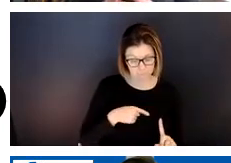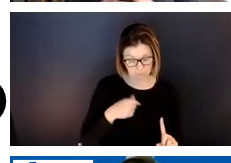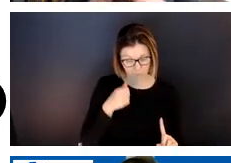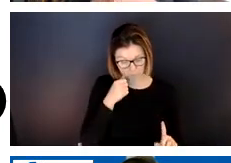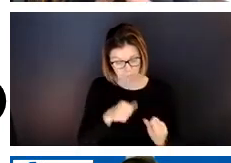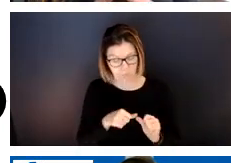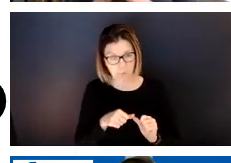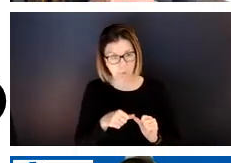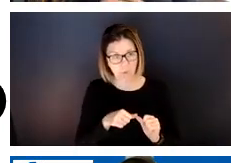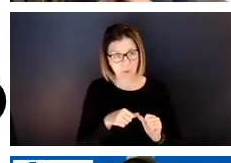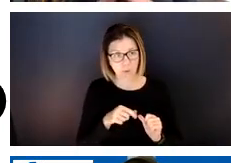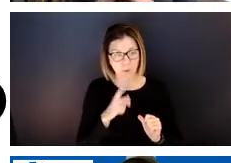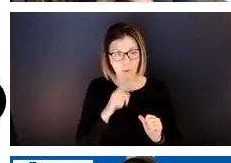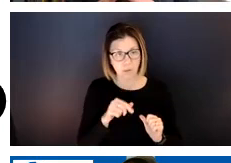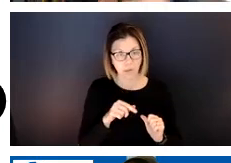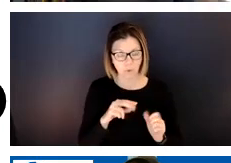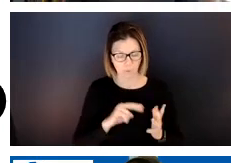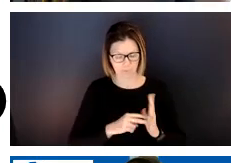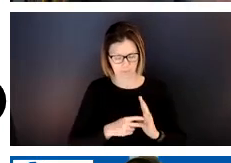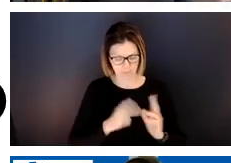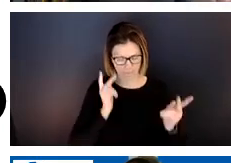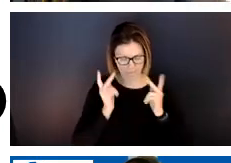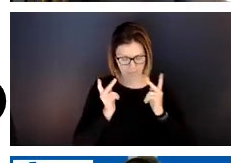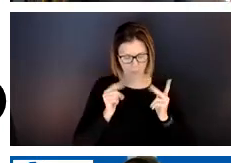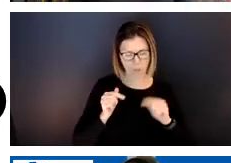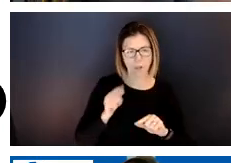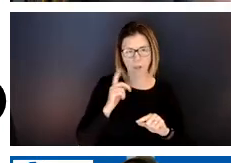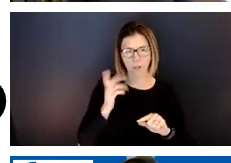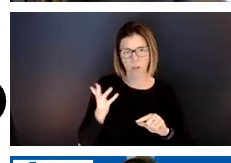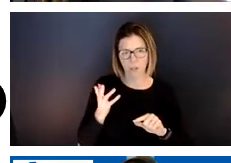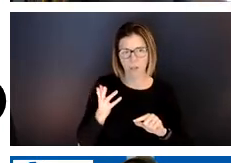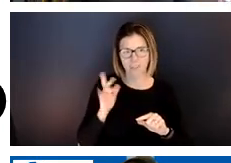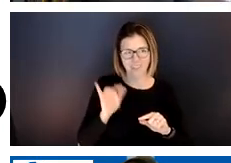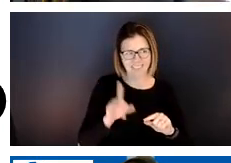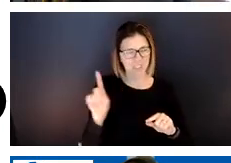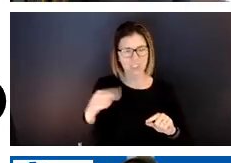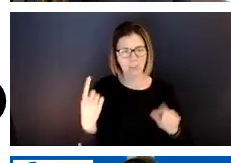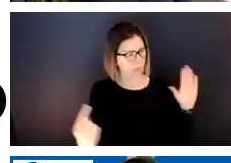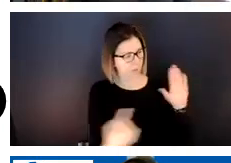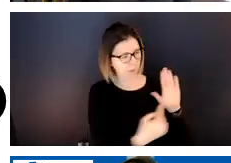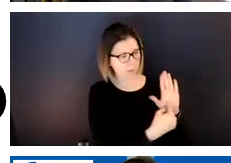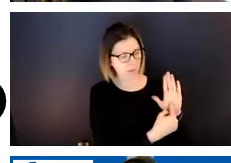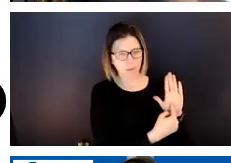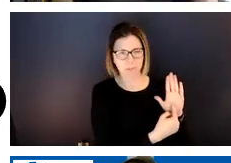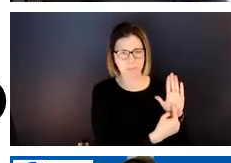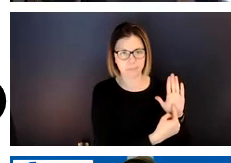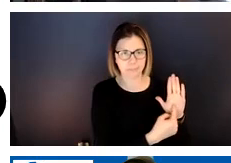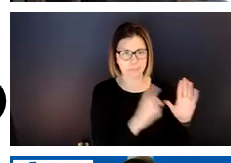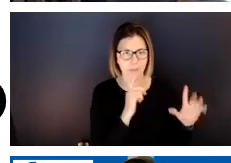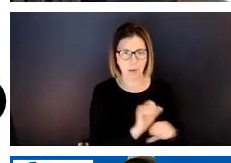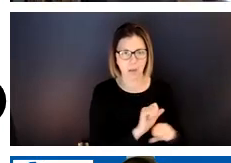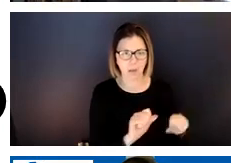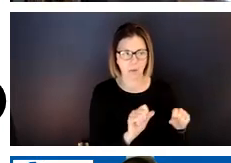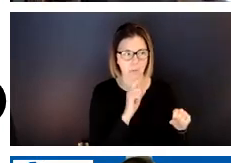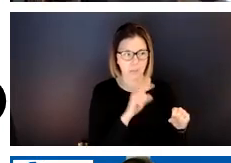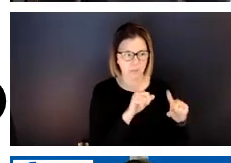mind what we mean by visual is just some sort of concrete representation, not having it